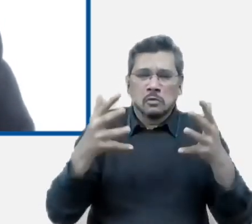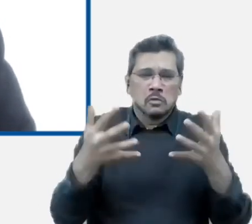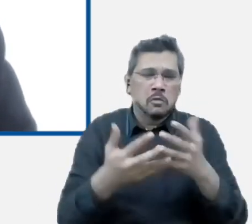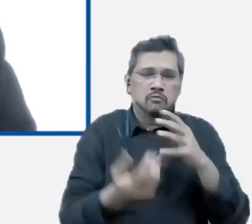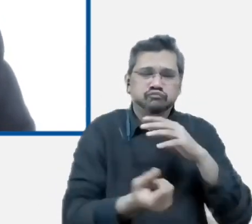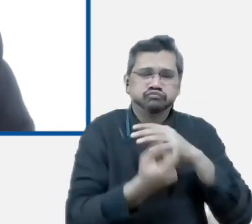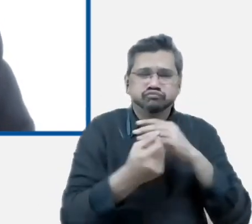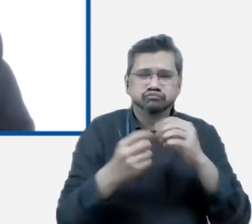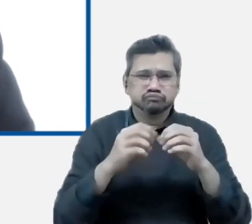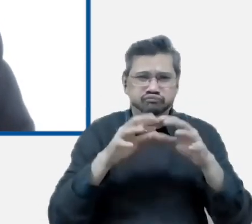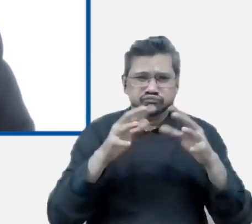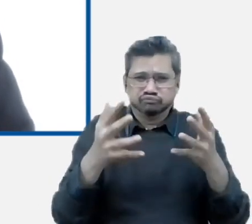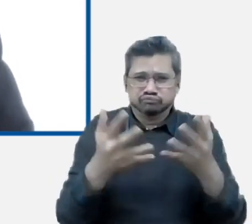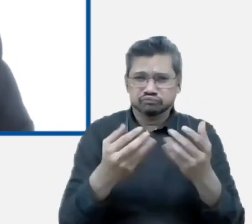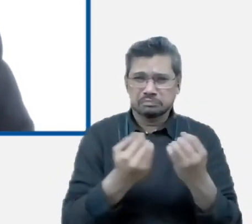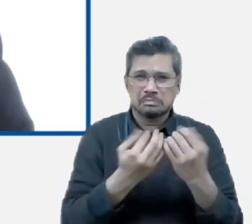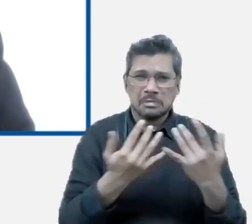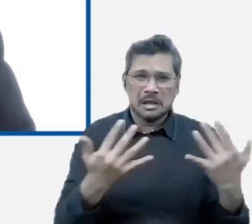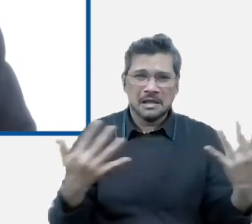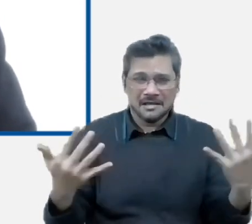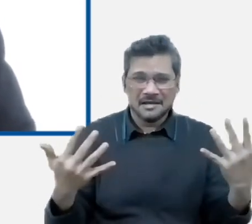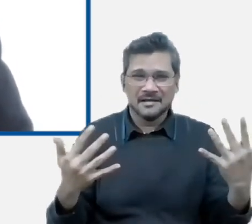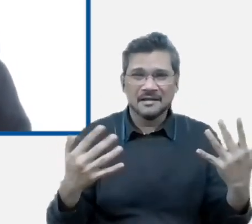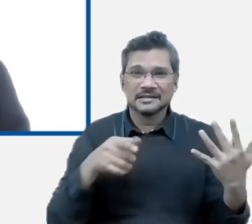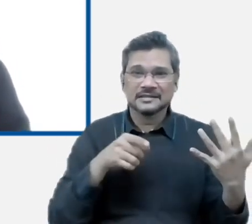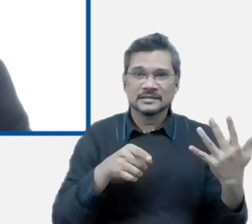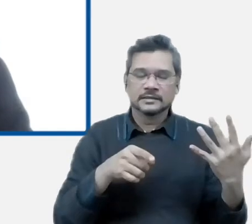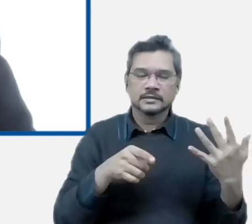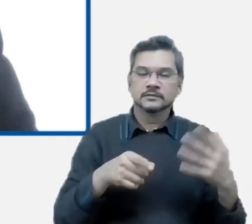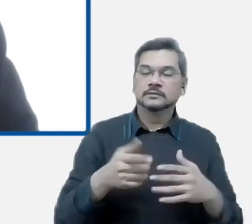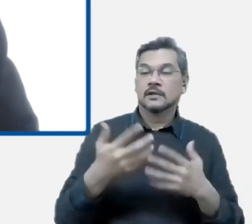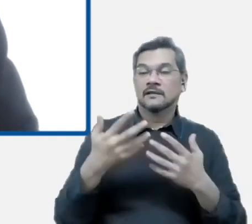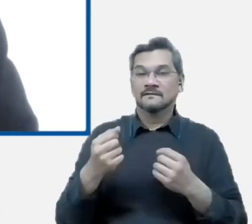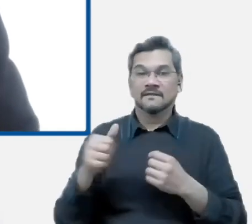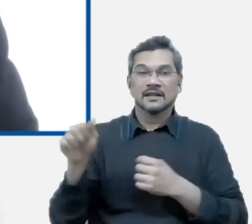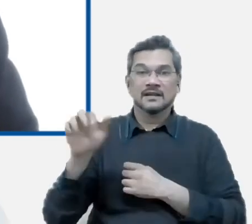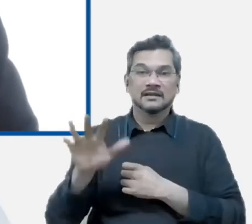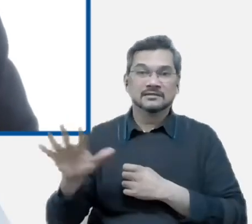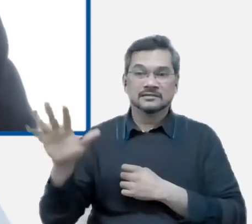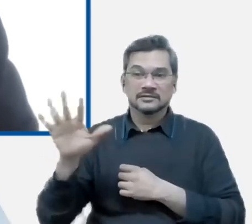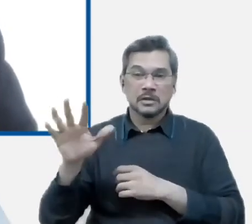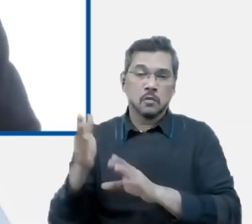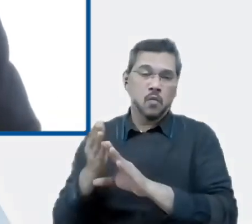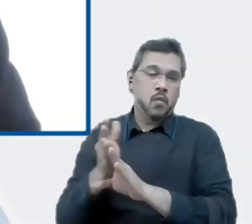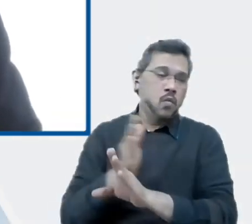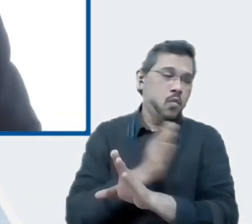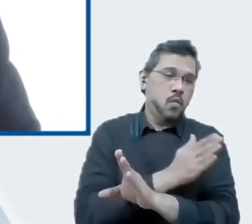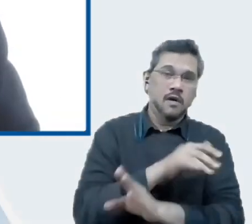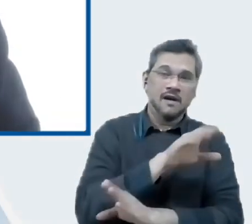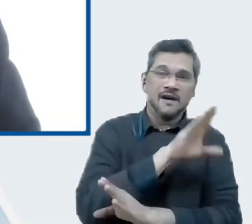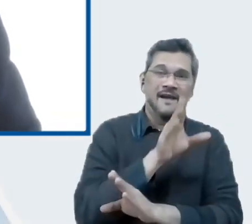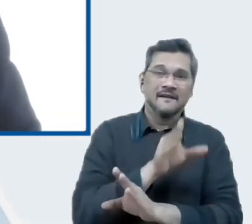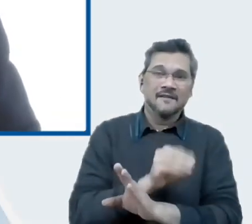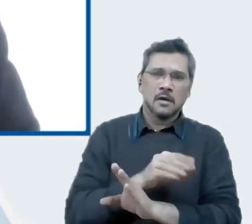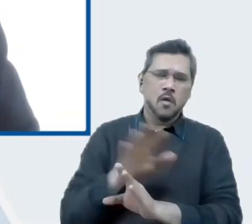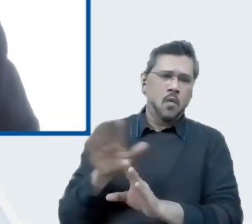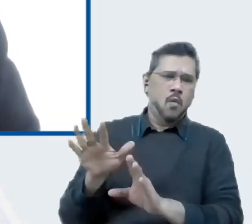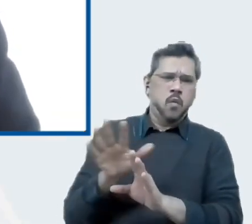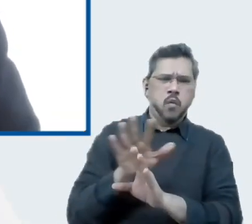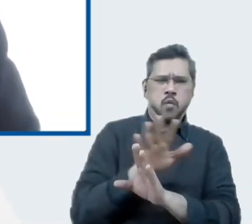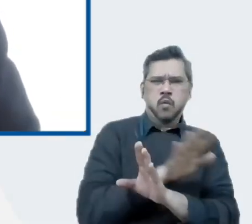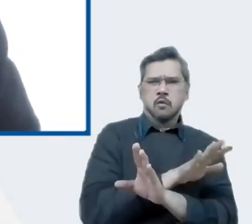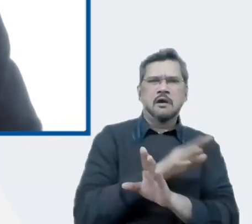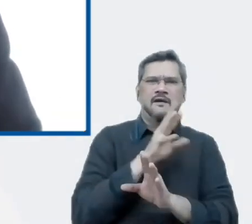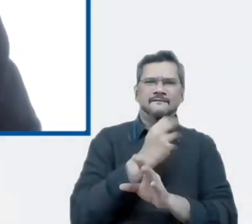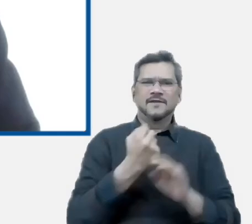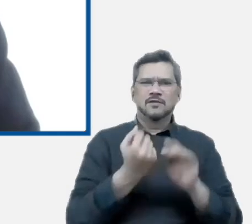for example, starting from Asia to the Horn of Africa. So I think that's the way we have to understand. When it is in Asia, there